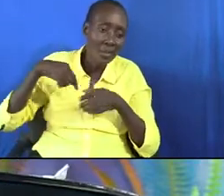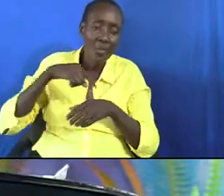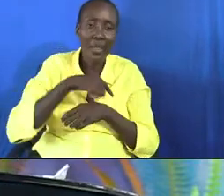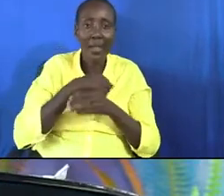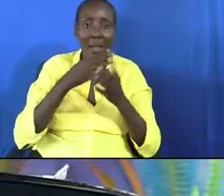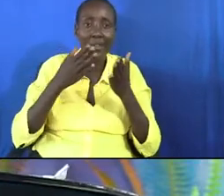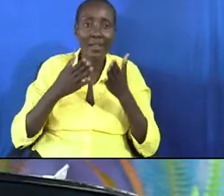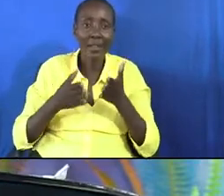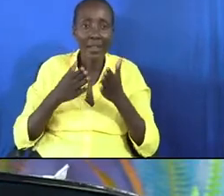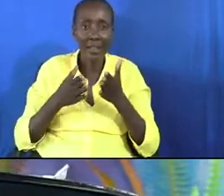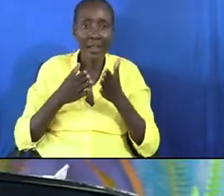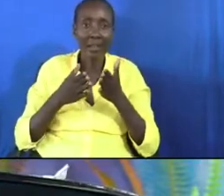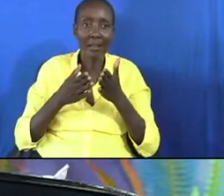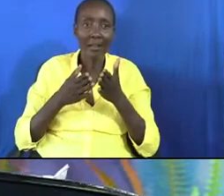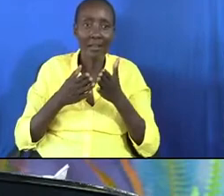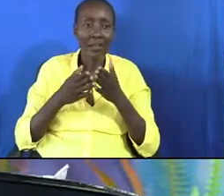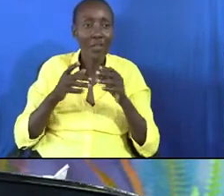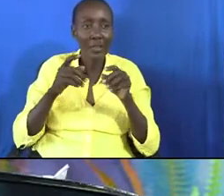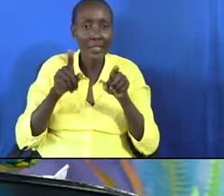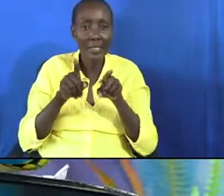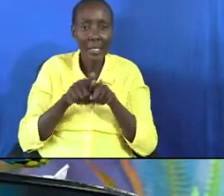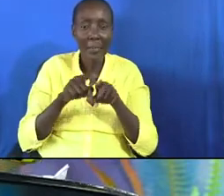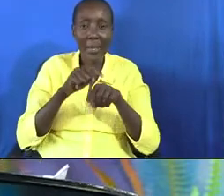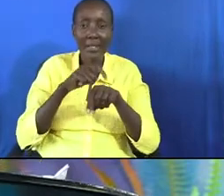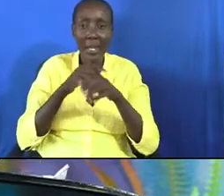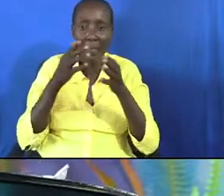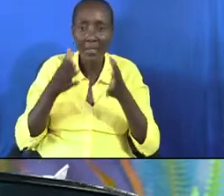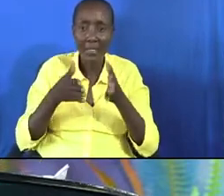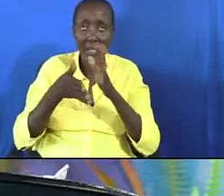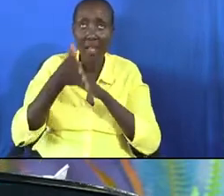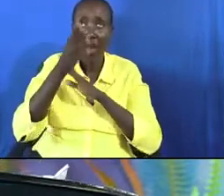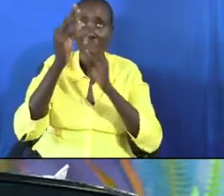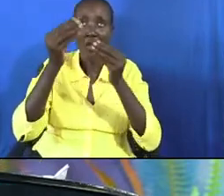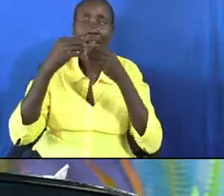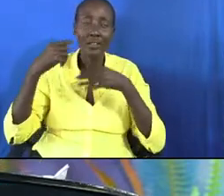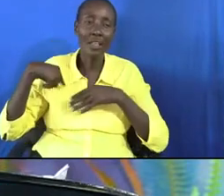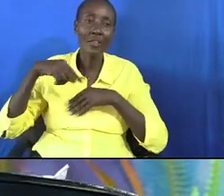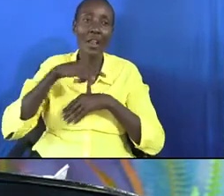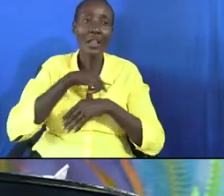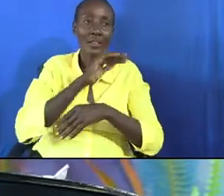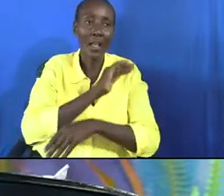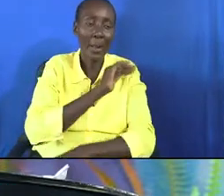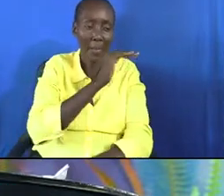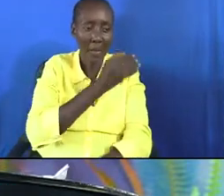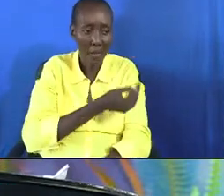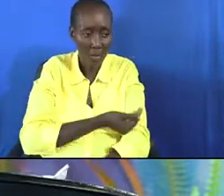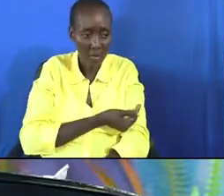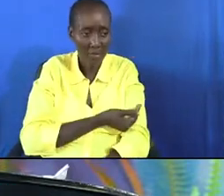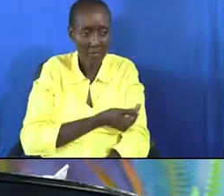here for such a time as this. God has provided us with power.